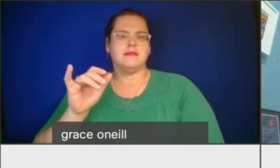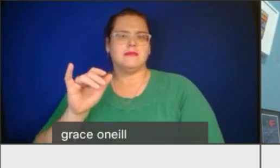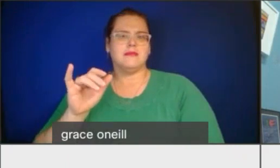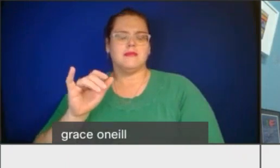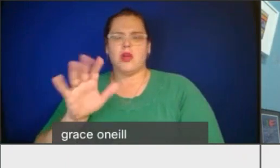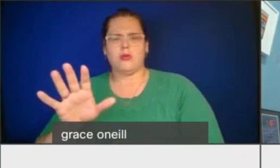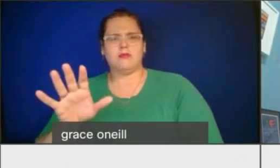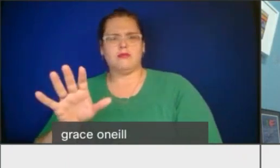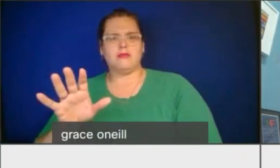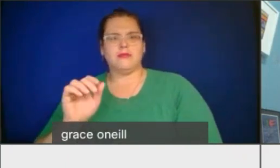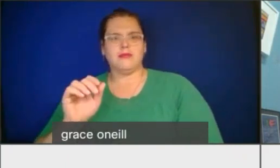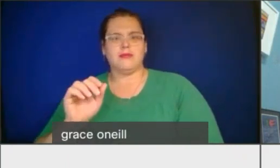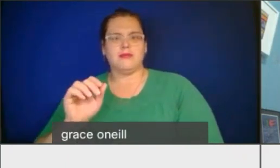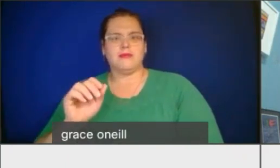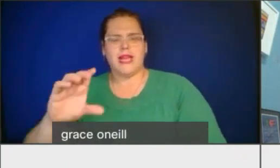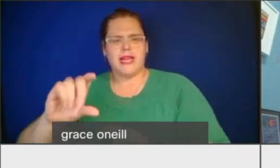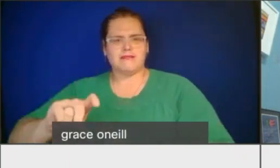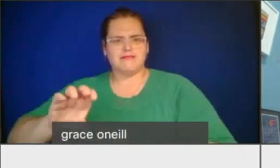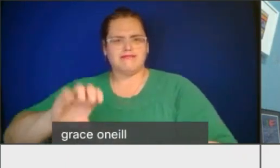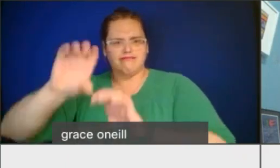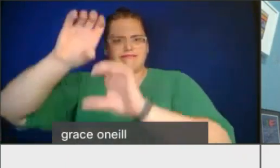oh, it moved.